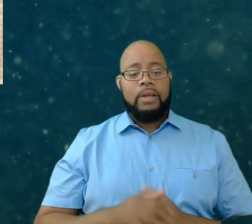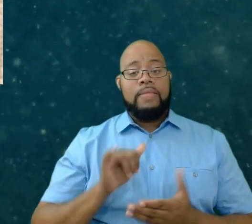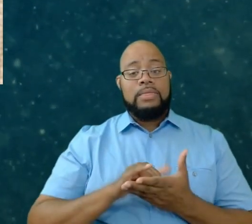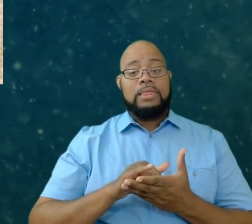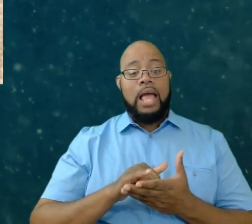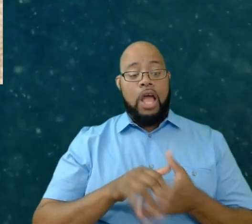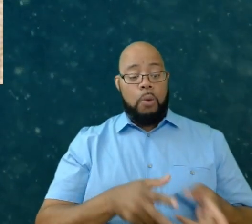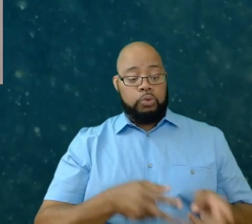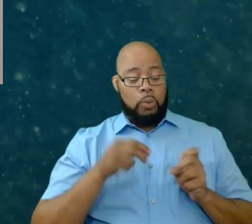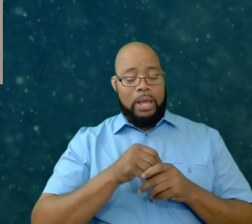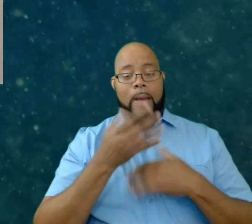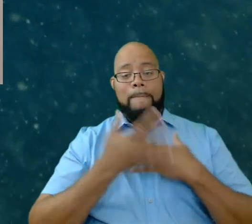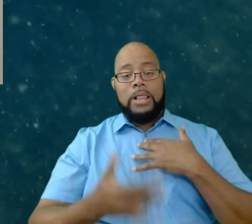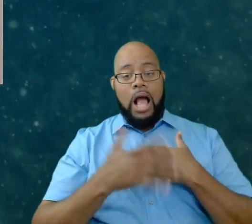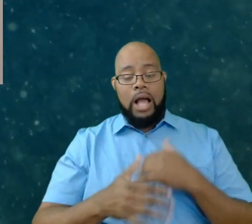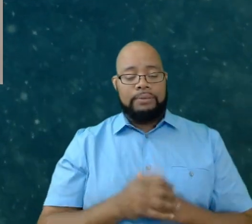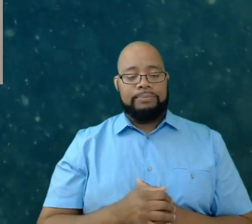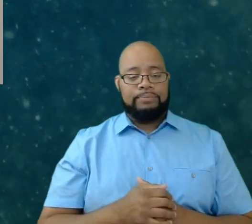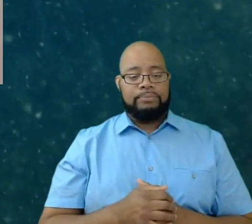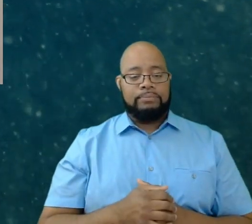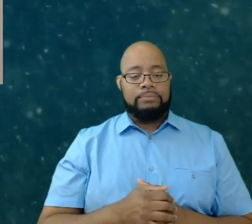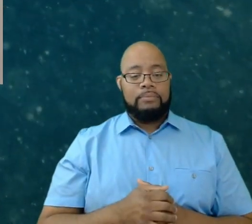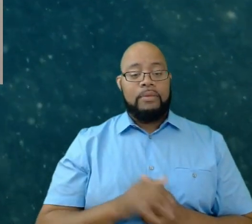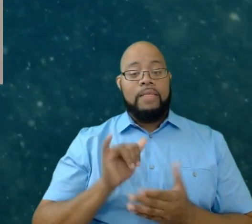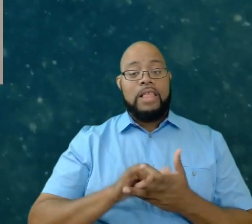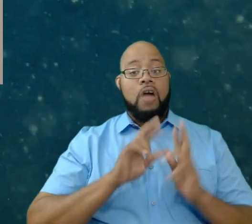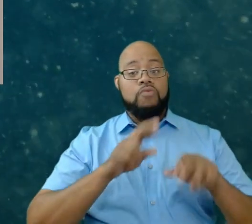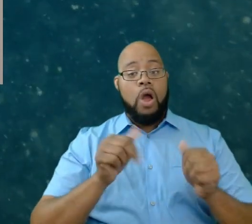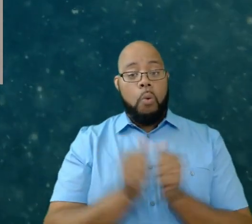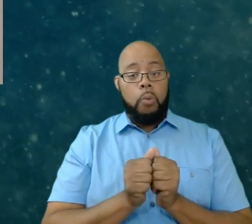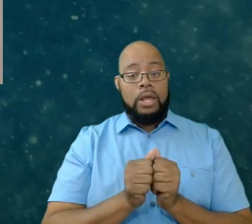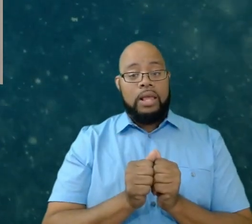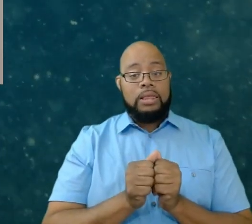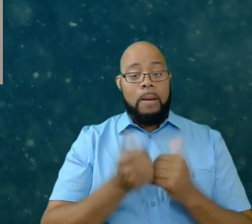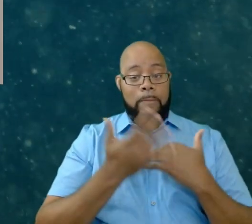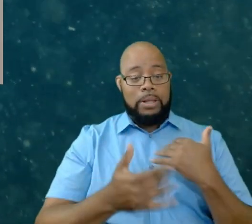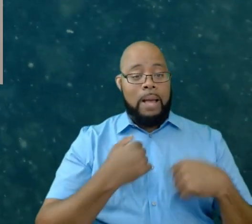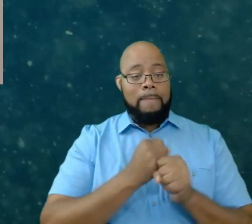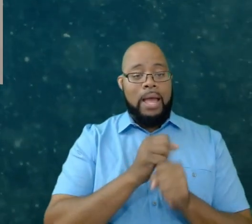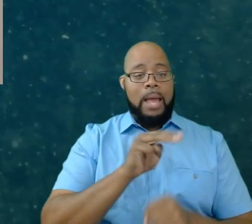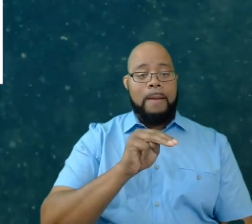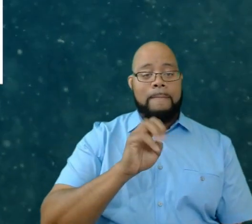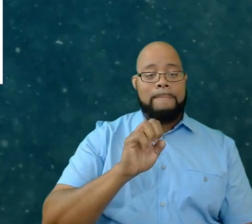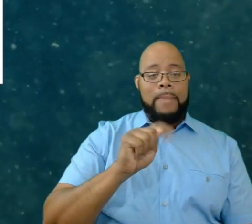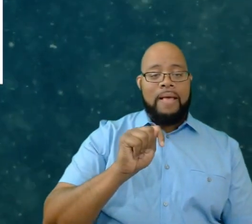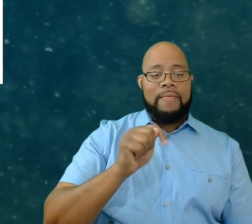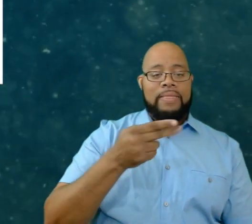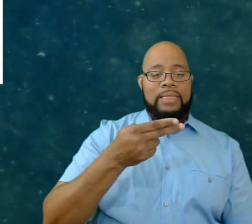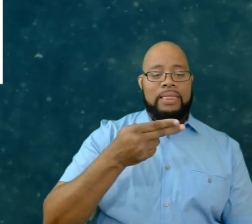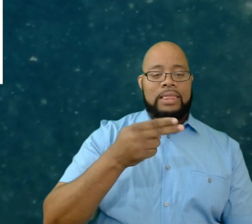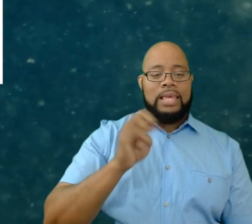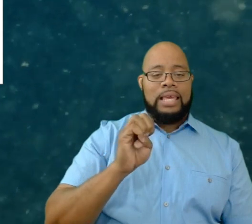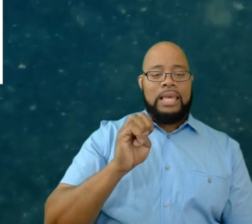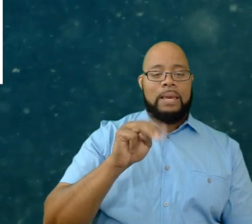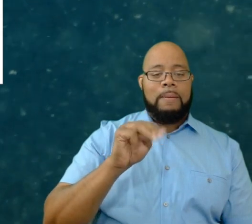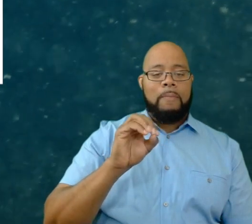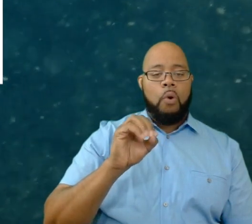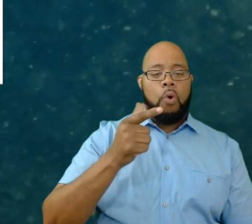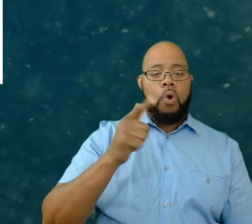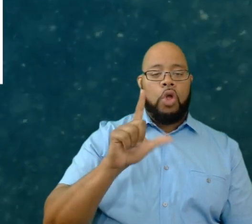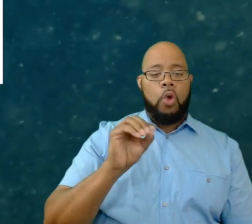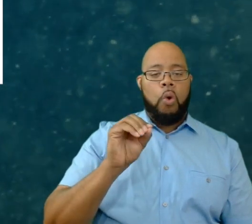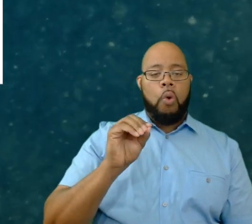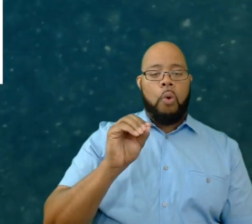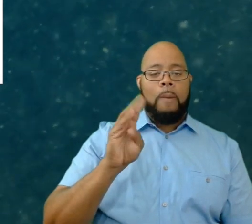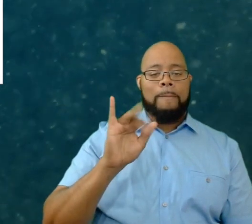tract, which is then absorbed into the bloodstream. Nitrites react with the hemoglobin to form methanoglobin, reducing